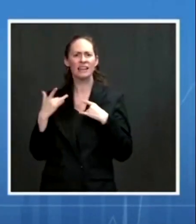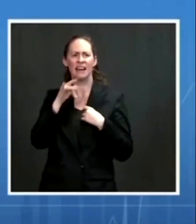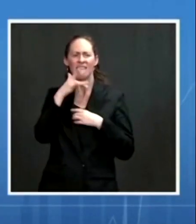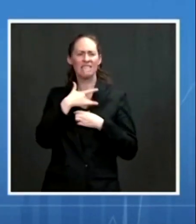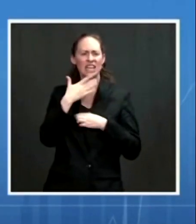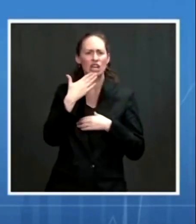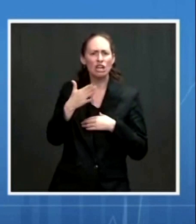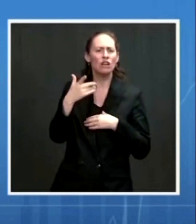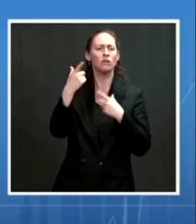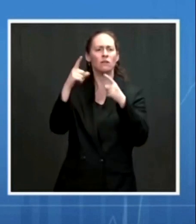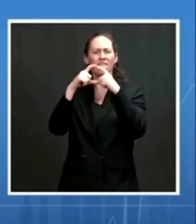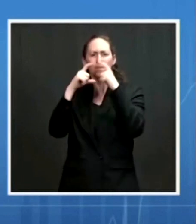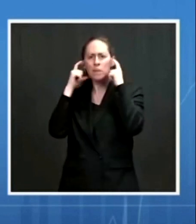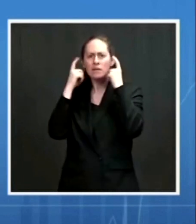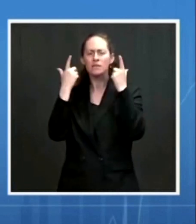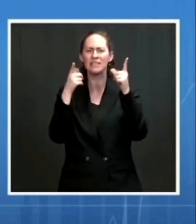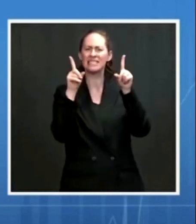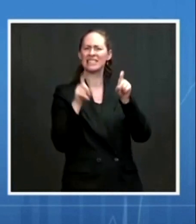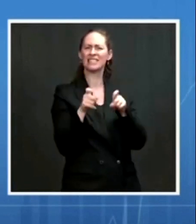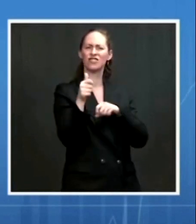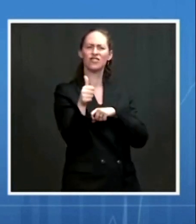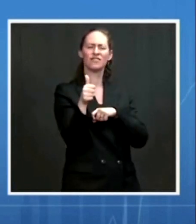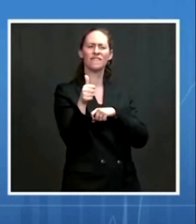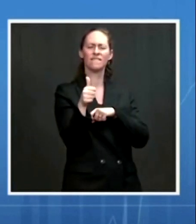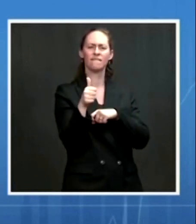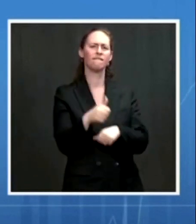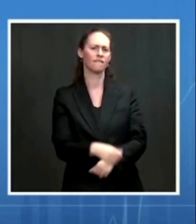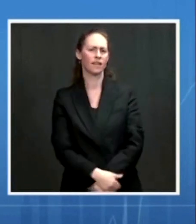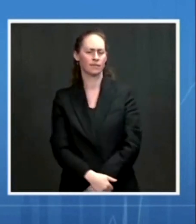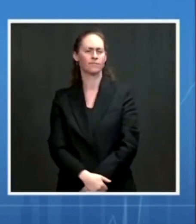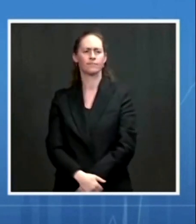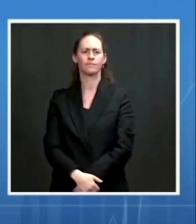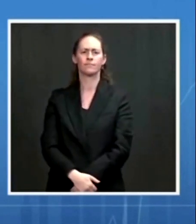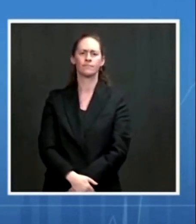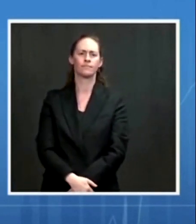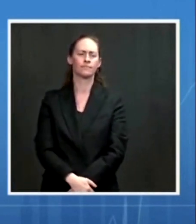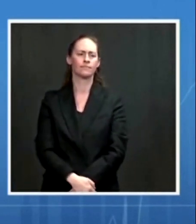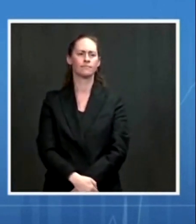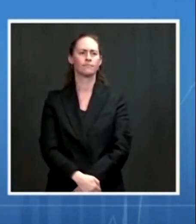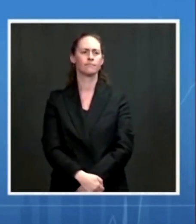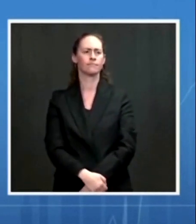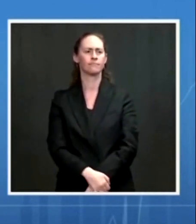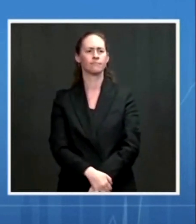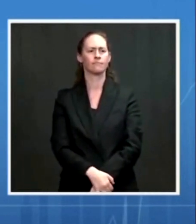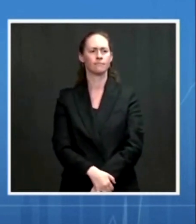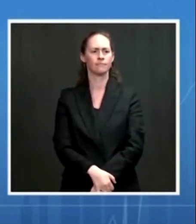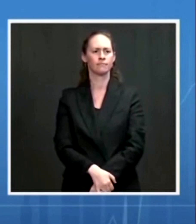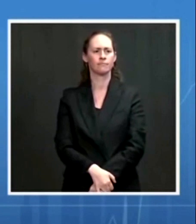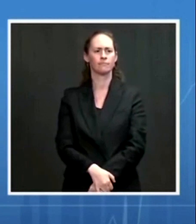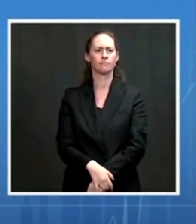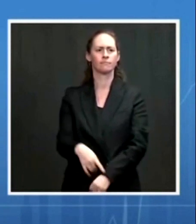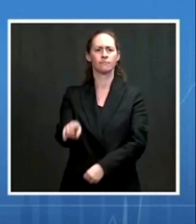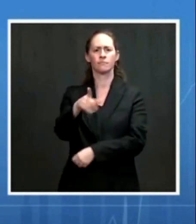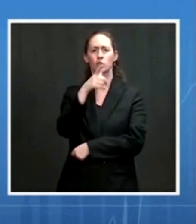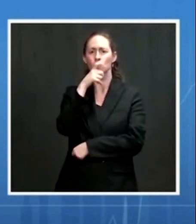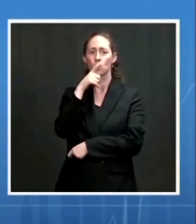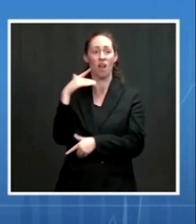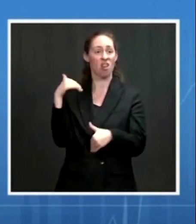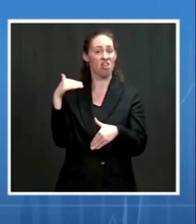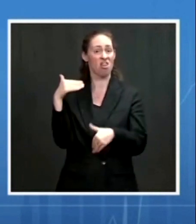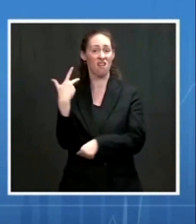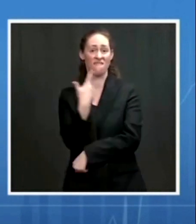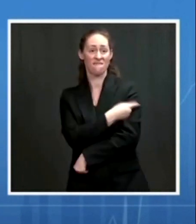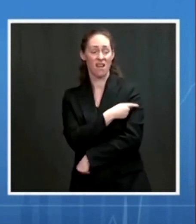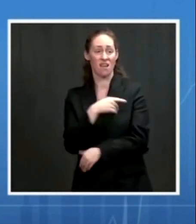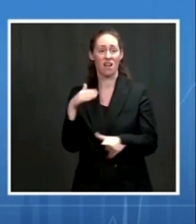very clear about unvaccinated people. You remain at risk of mild or severe illness, of death,